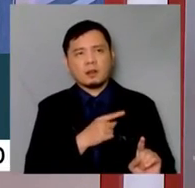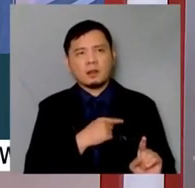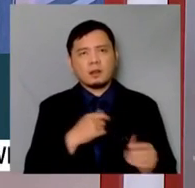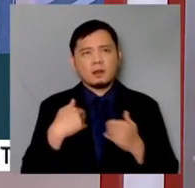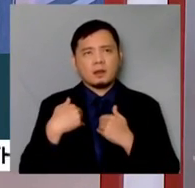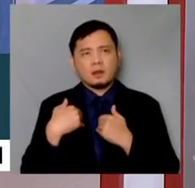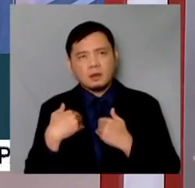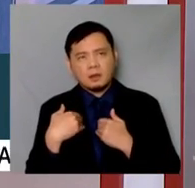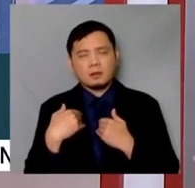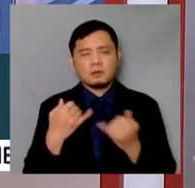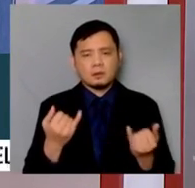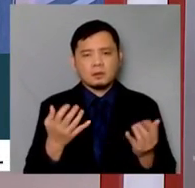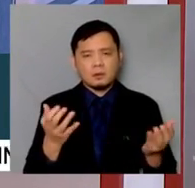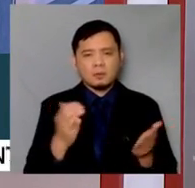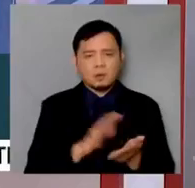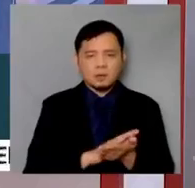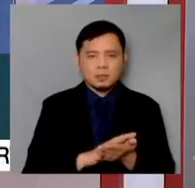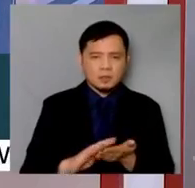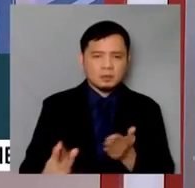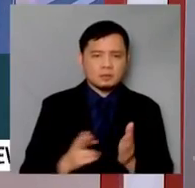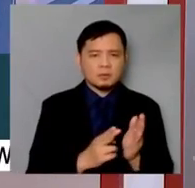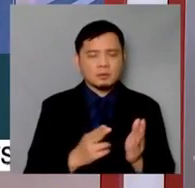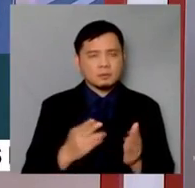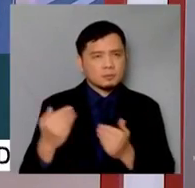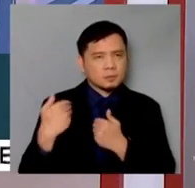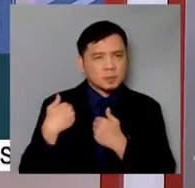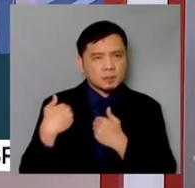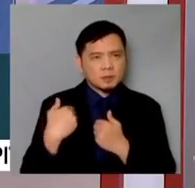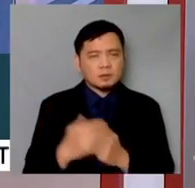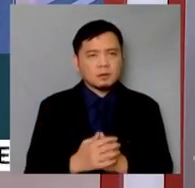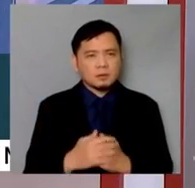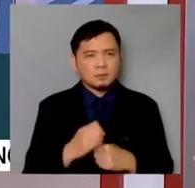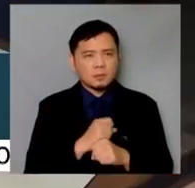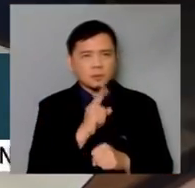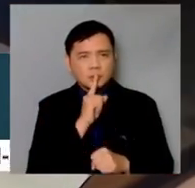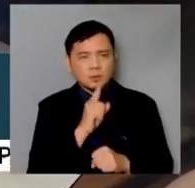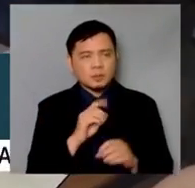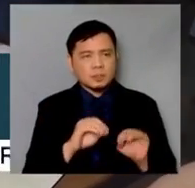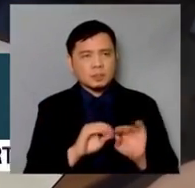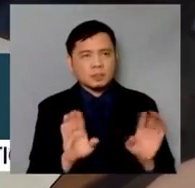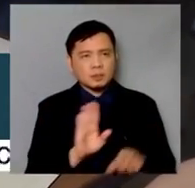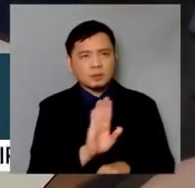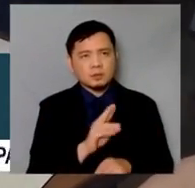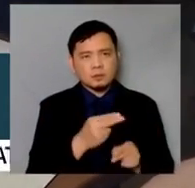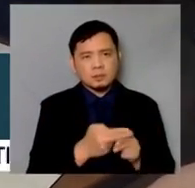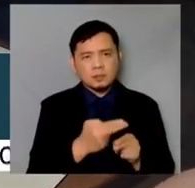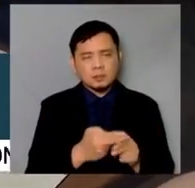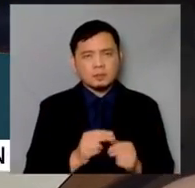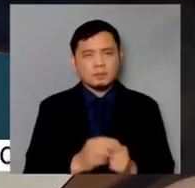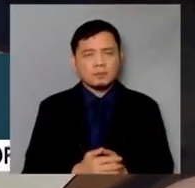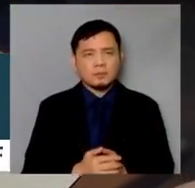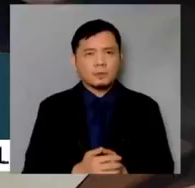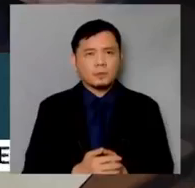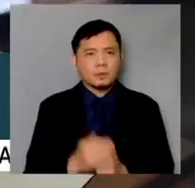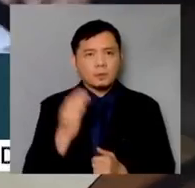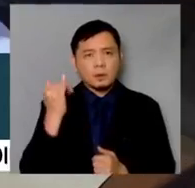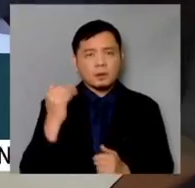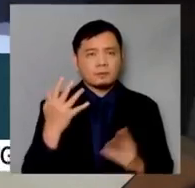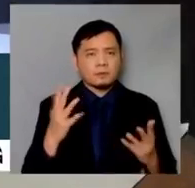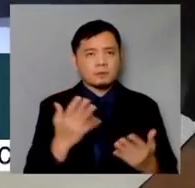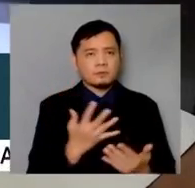come clean for the longest time and clear De Lima after she's been detained for the